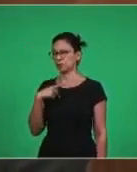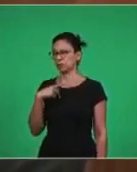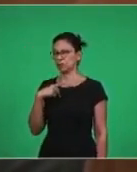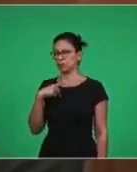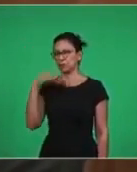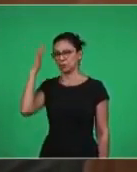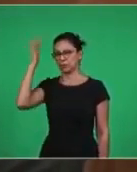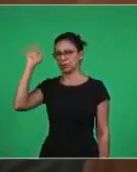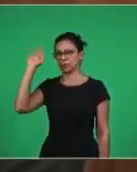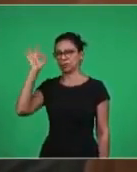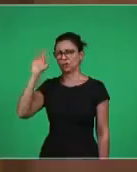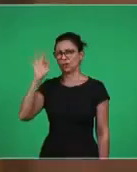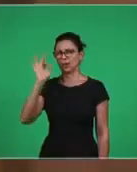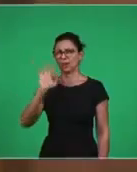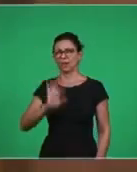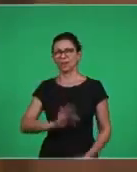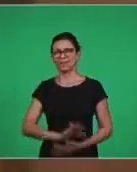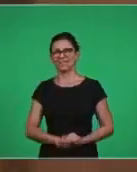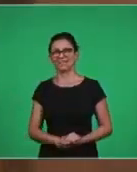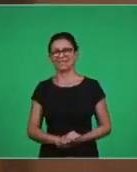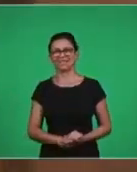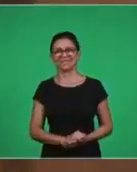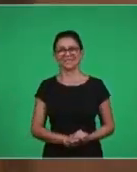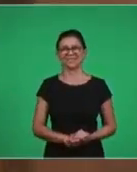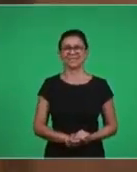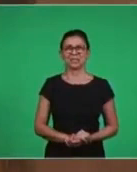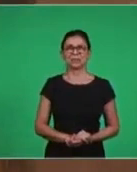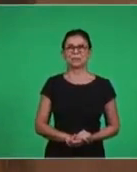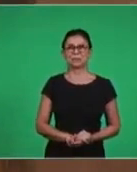about public speaking, and they're right.